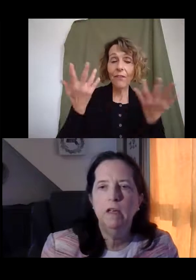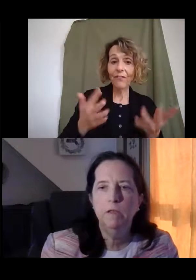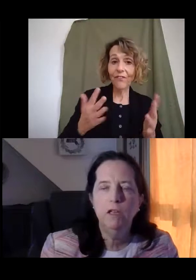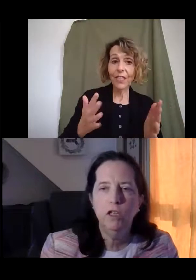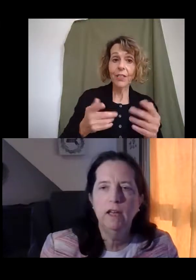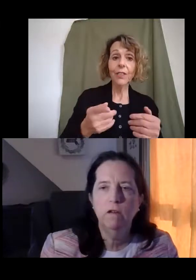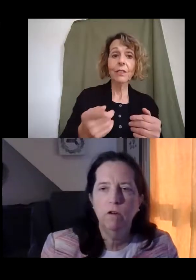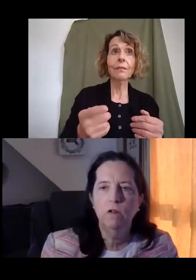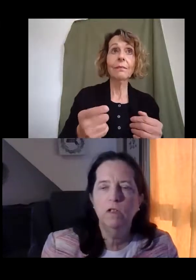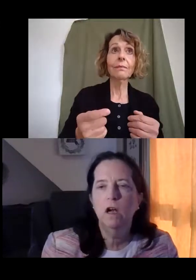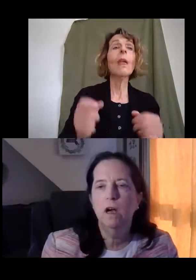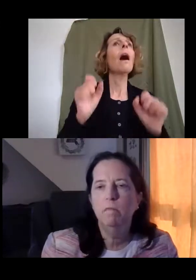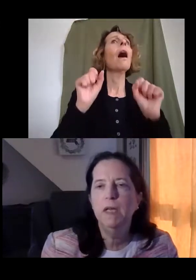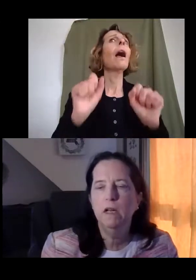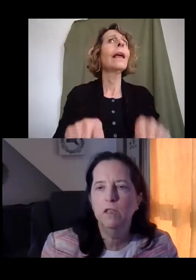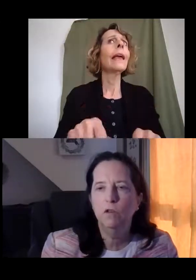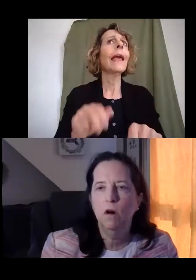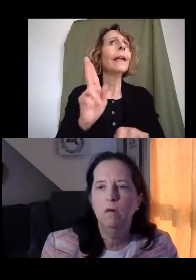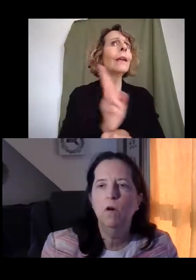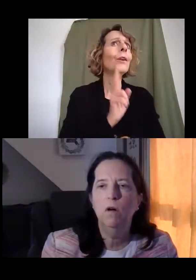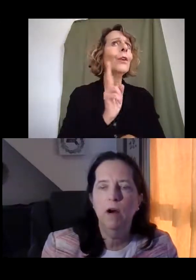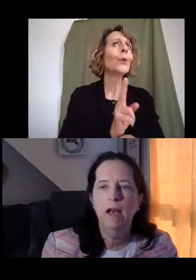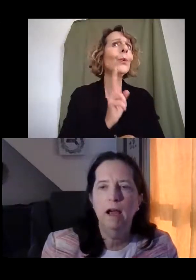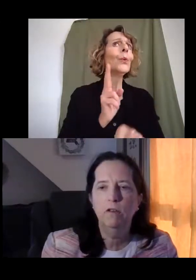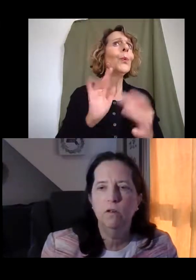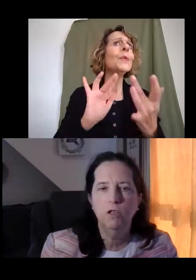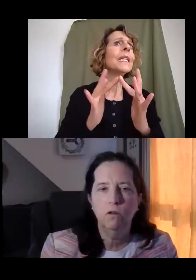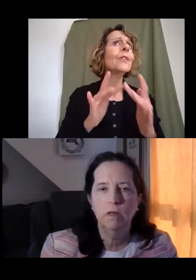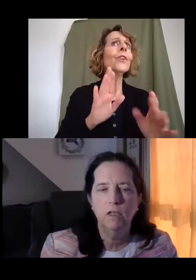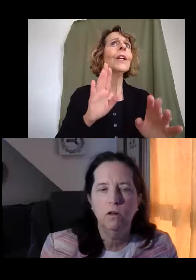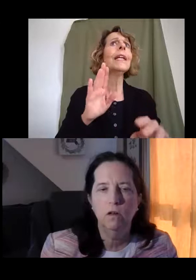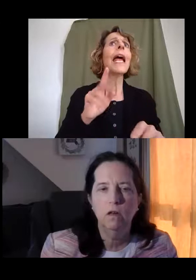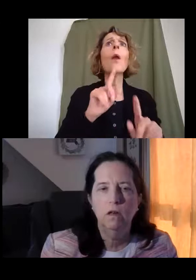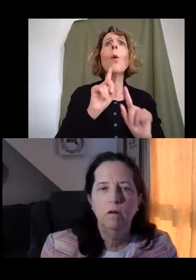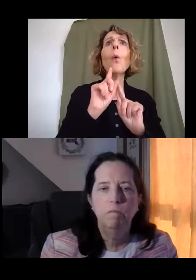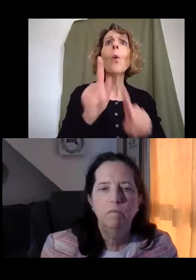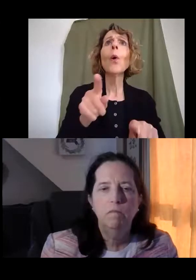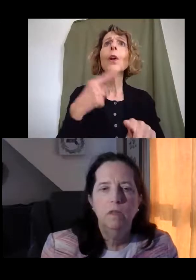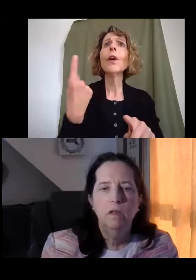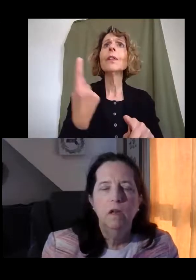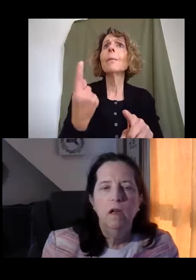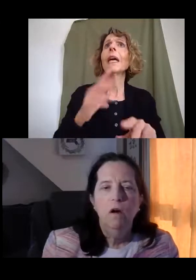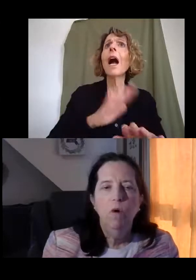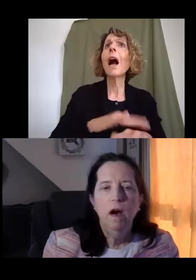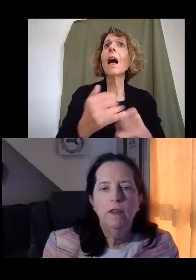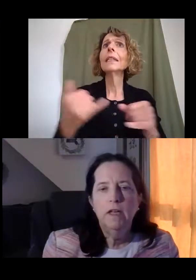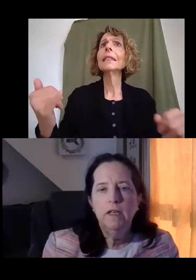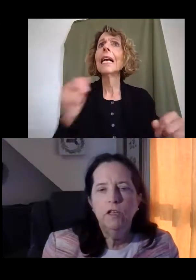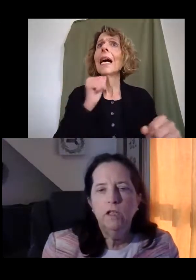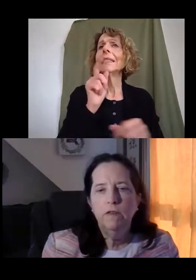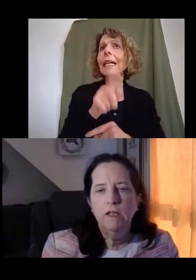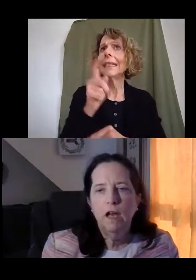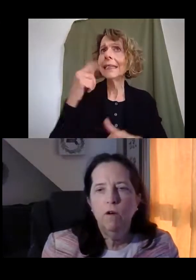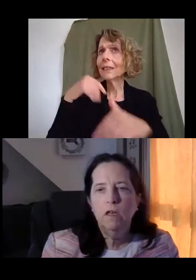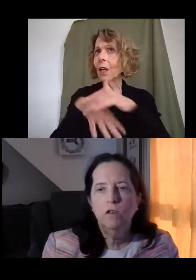done, especially at the first beginning of a storm or right after a storm has occurred? What are the